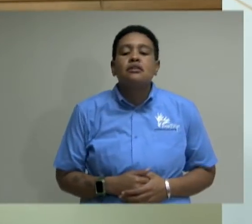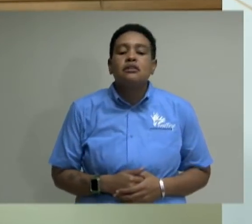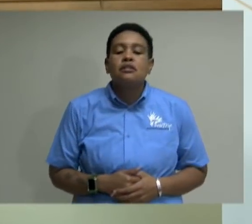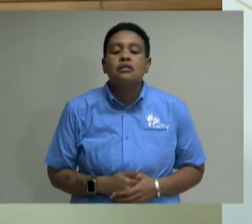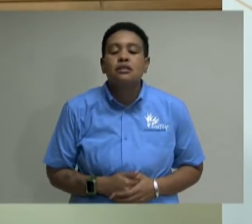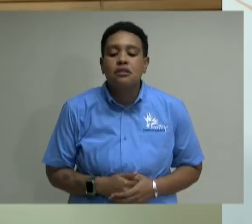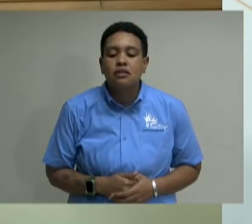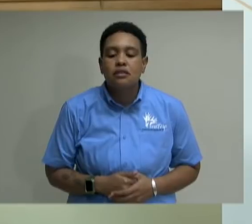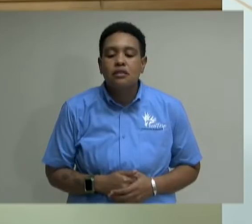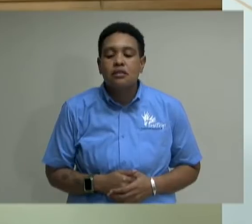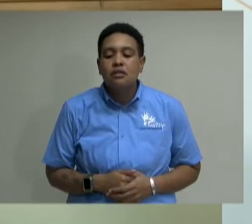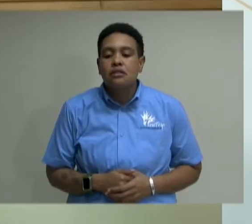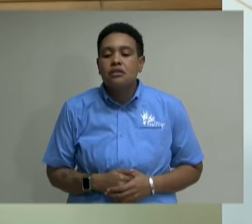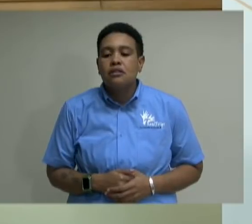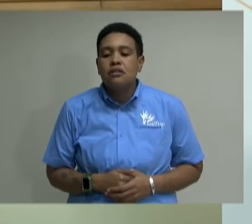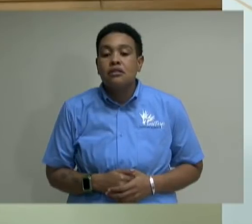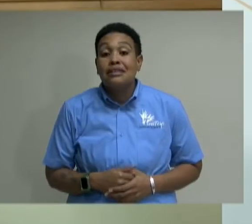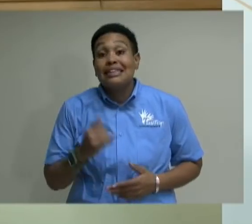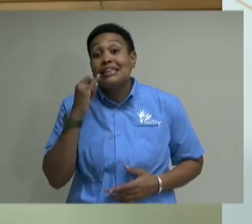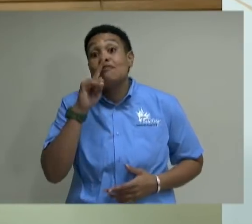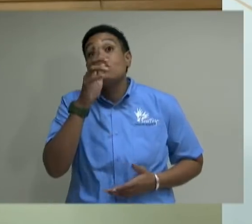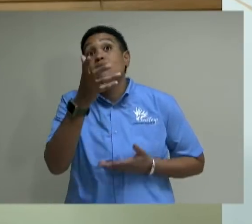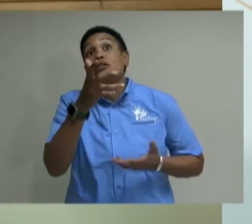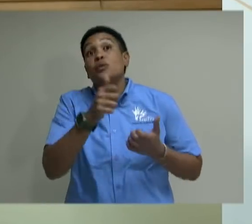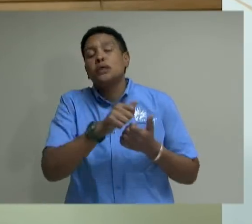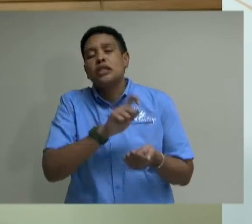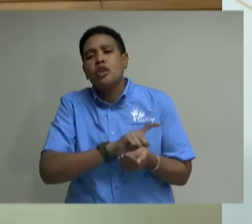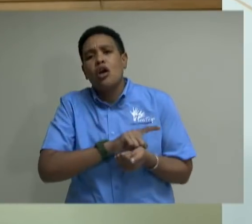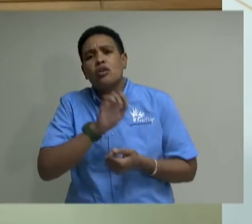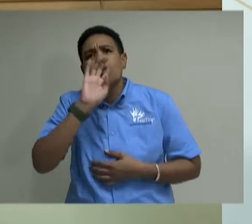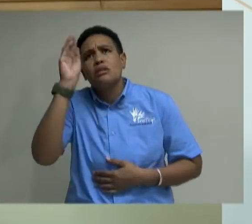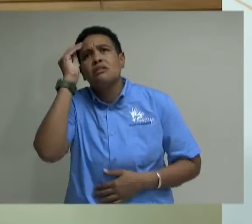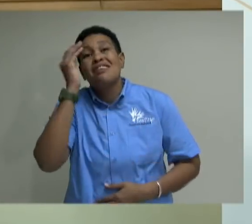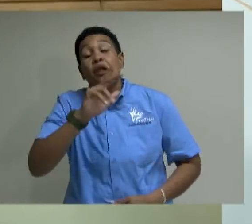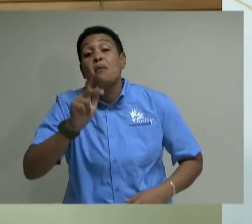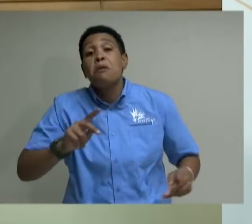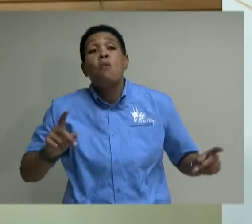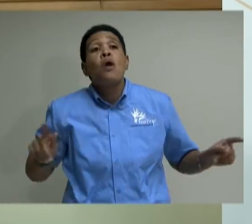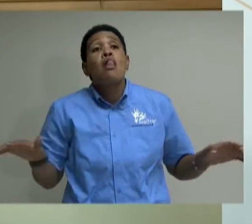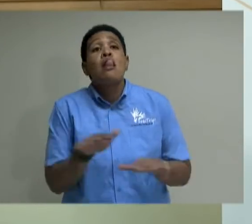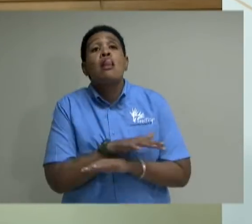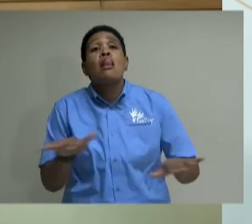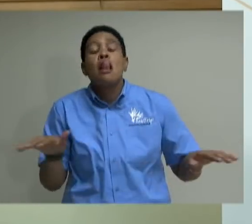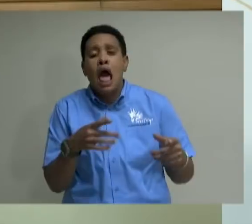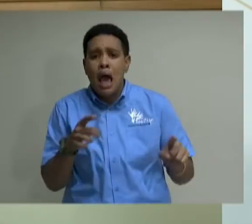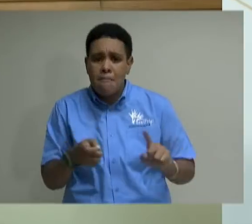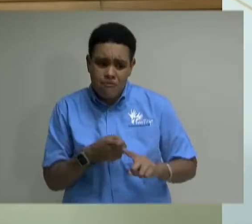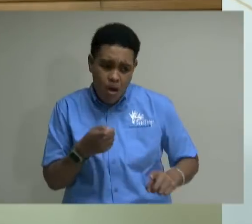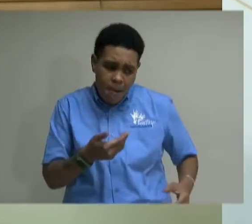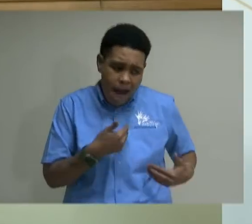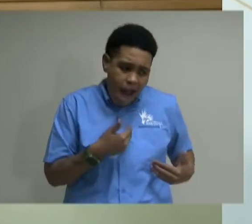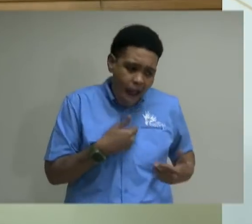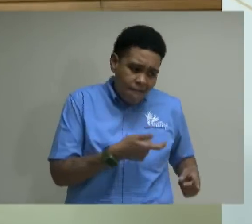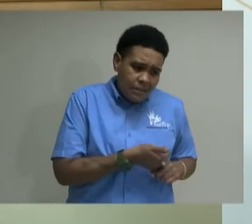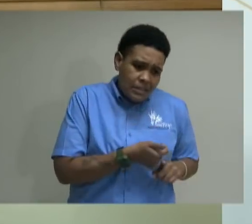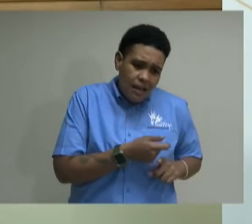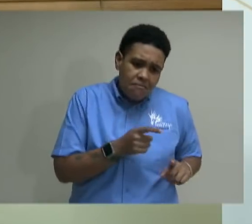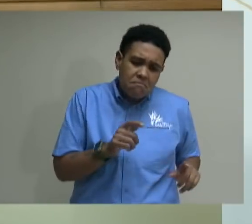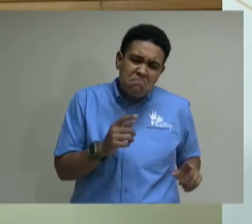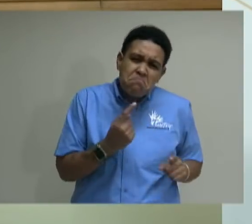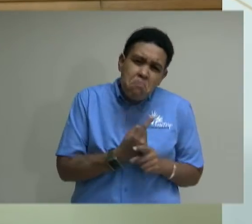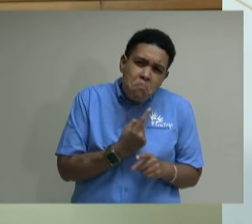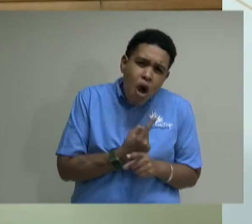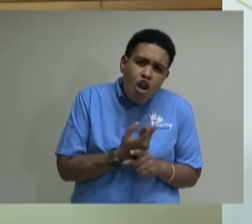persons, if you speak to the doctors, they'll tell you that persons can move very quickly from being moderate to